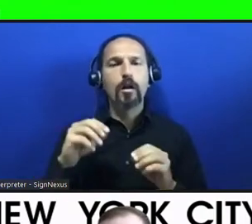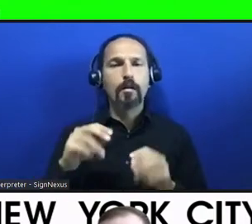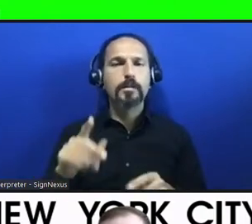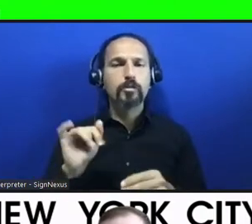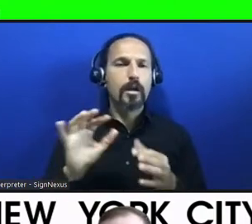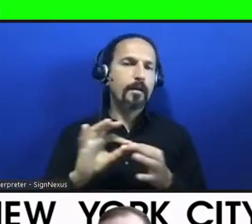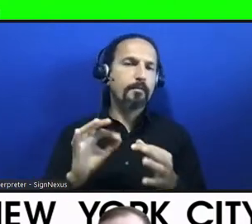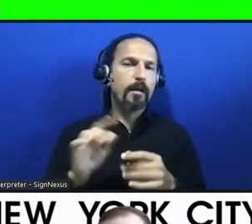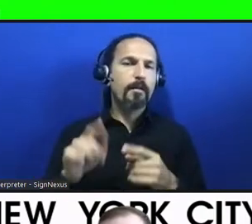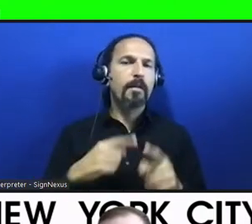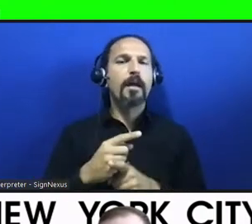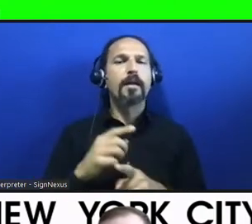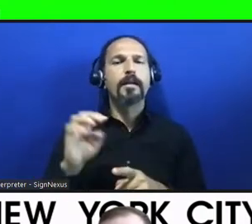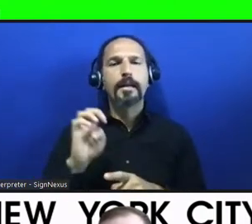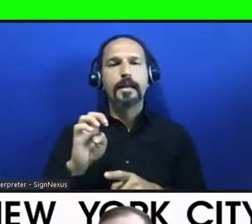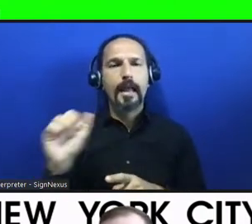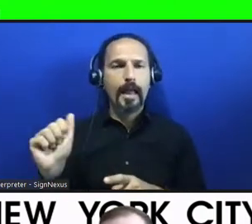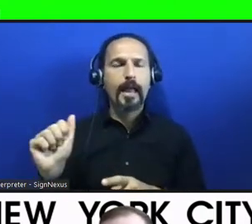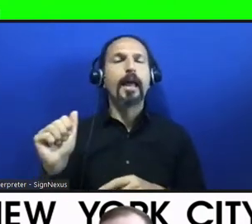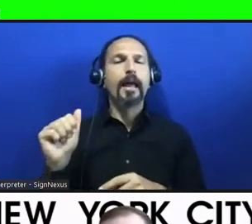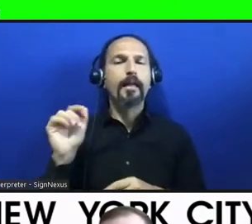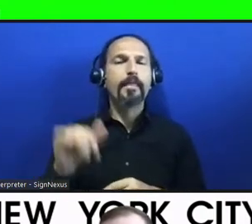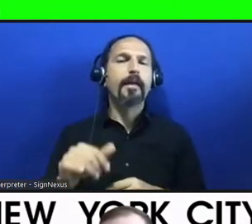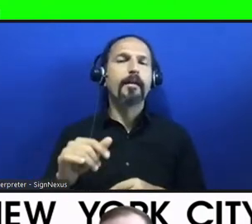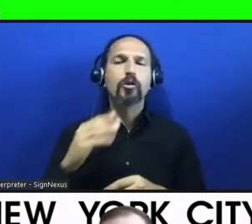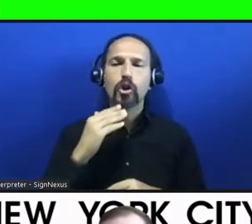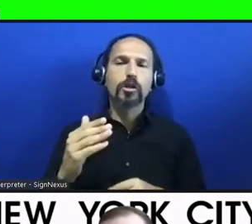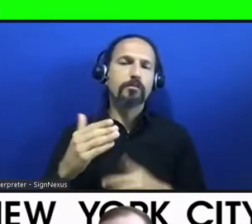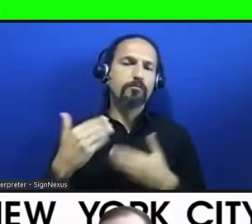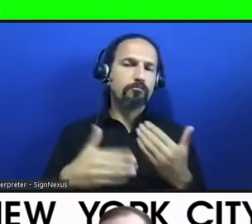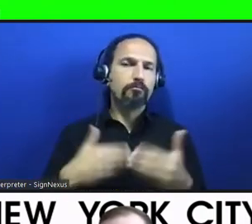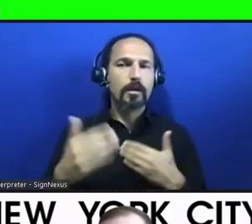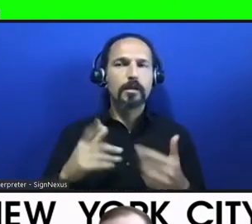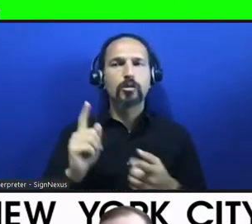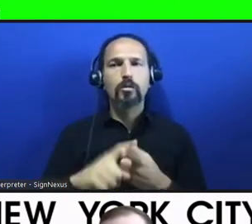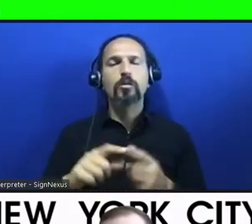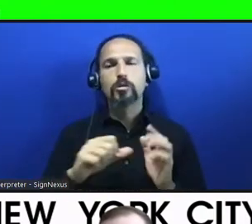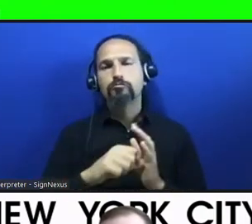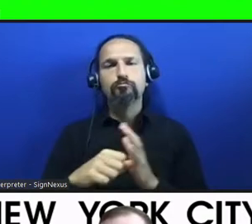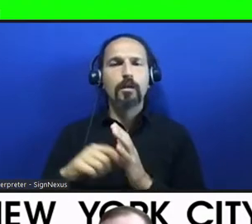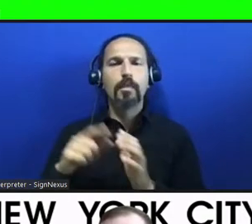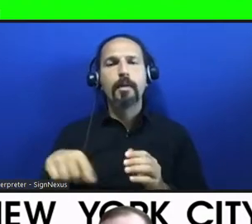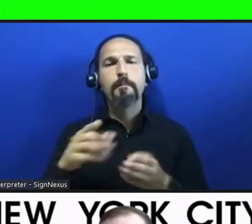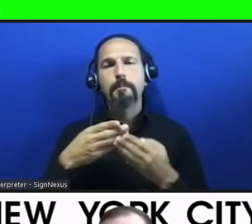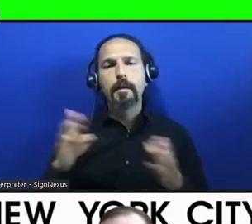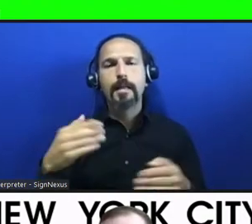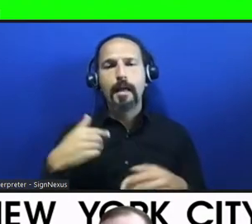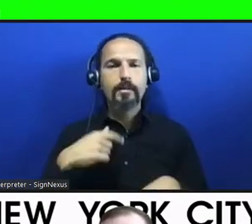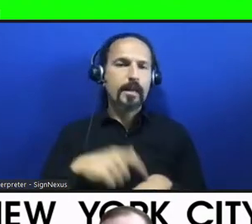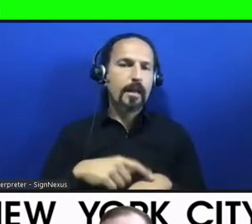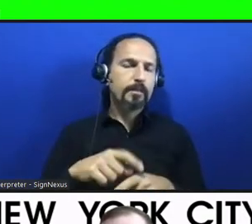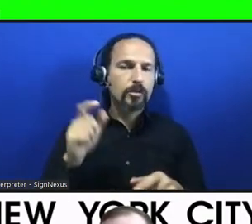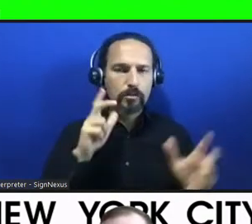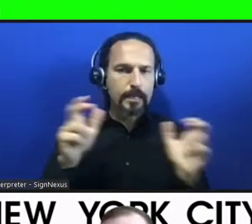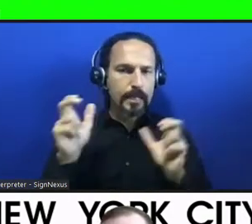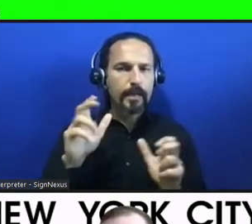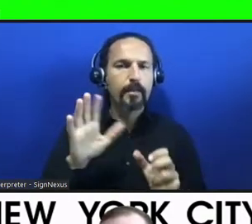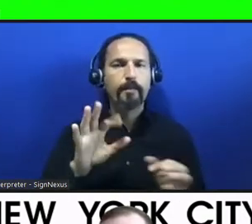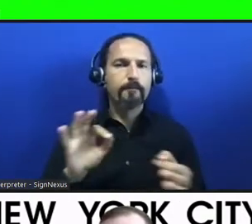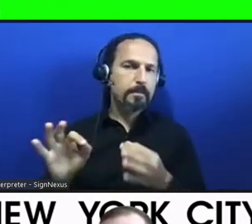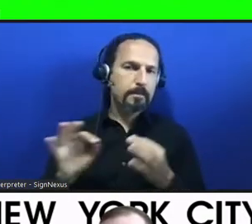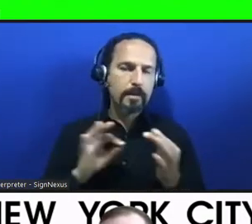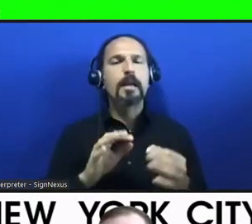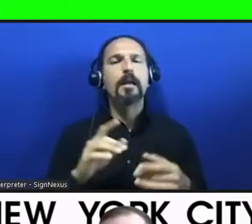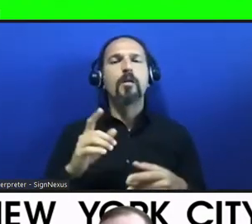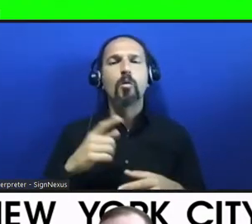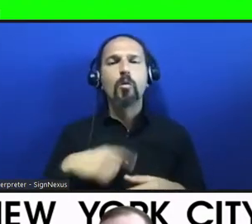comment on the environmental assessment this is certainly a step in the right direction to ensure the public has had an opportunity to be heard nonetheless